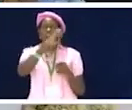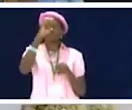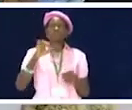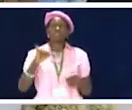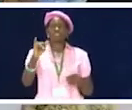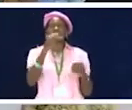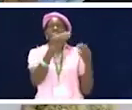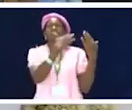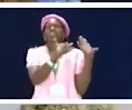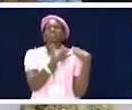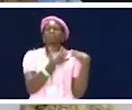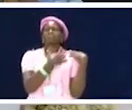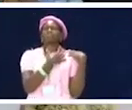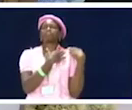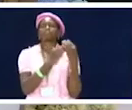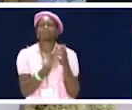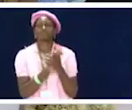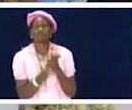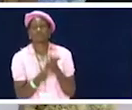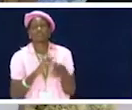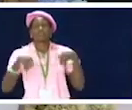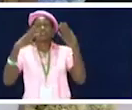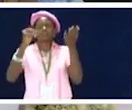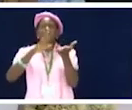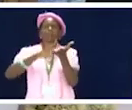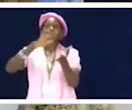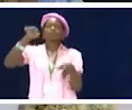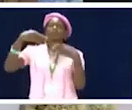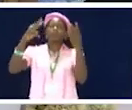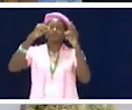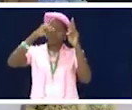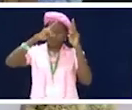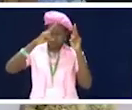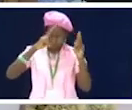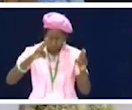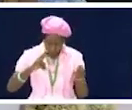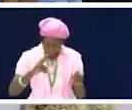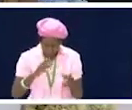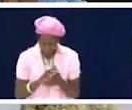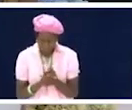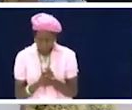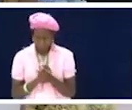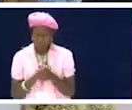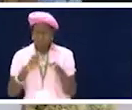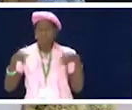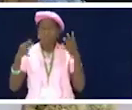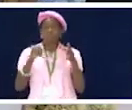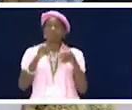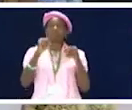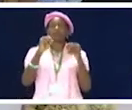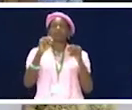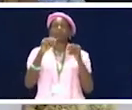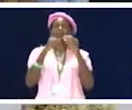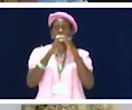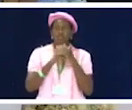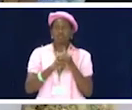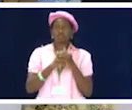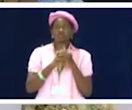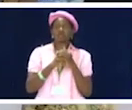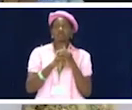everlasting arms. Give Him glory, give Him honor, give Him adoration, bless